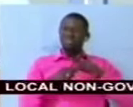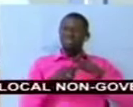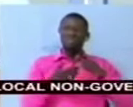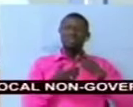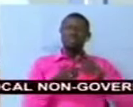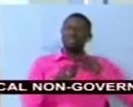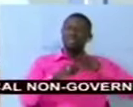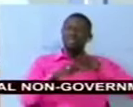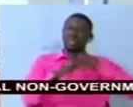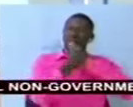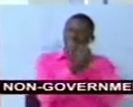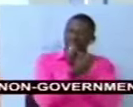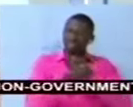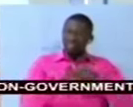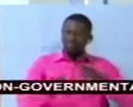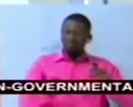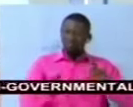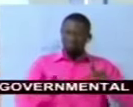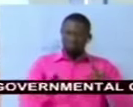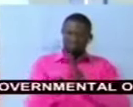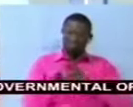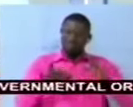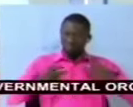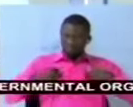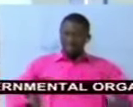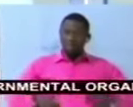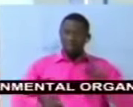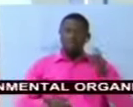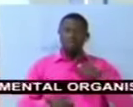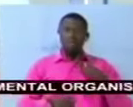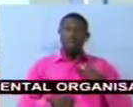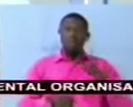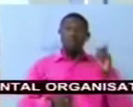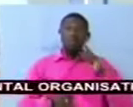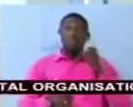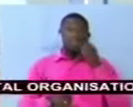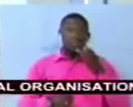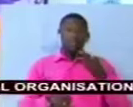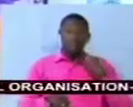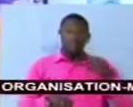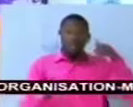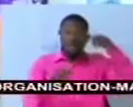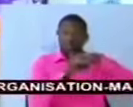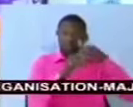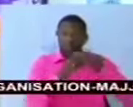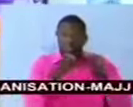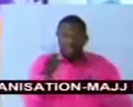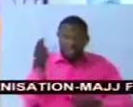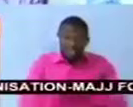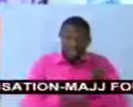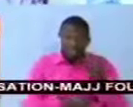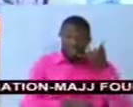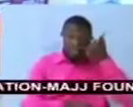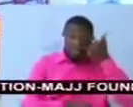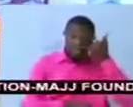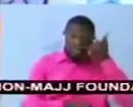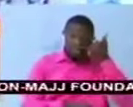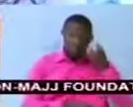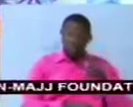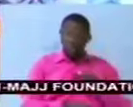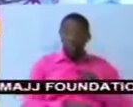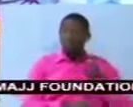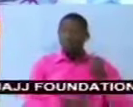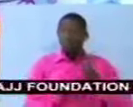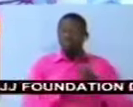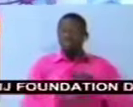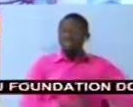drugs was even more serious yes that's what you said exactly ni la ko waxe su ko defe nak lolu li tax mu